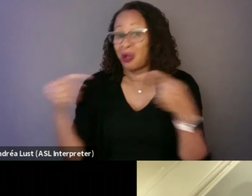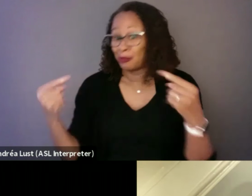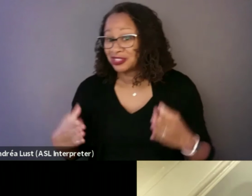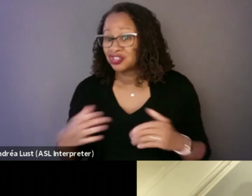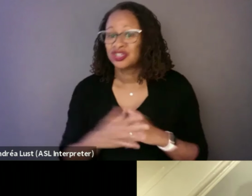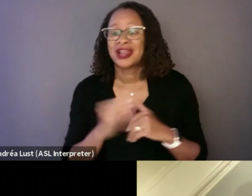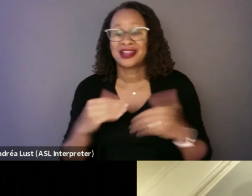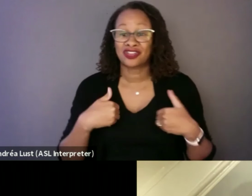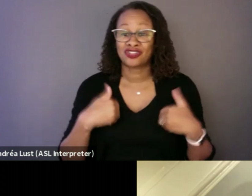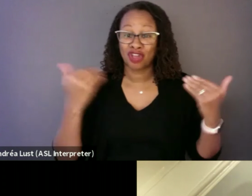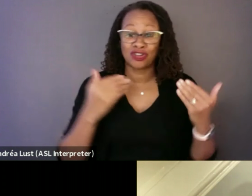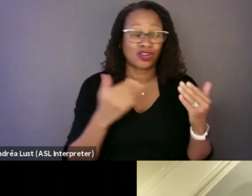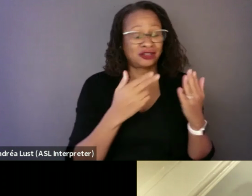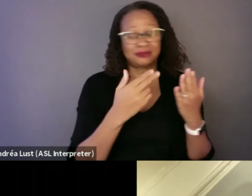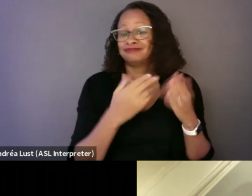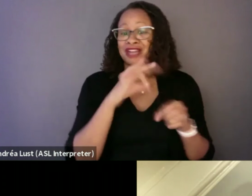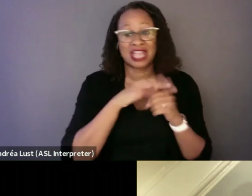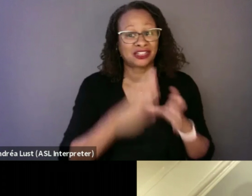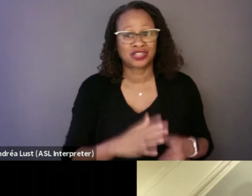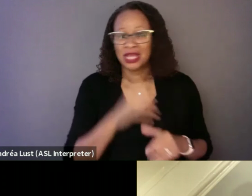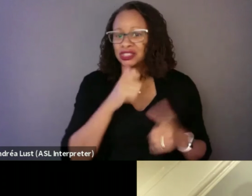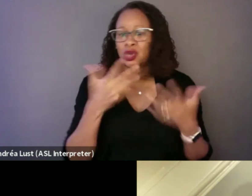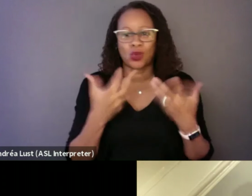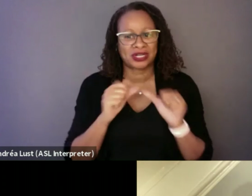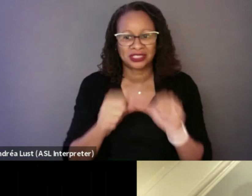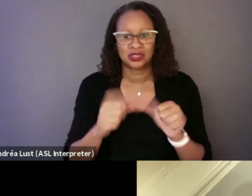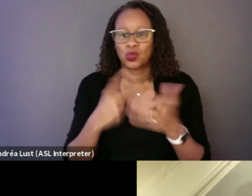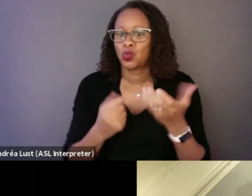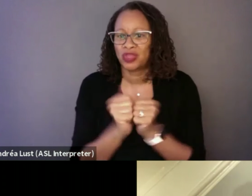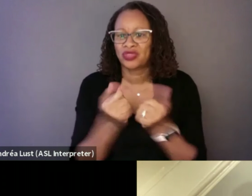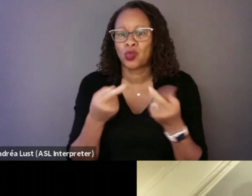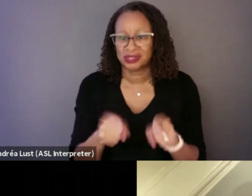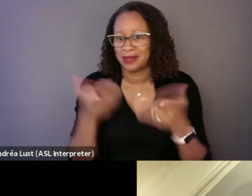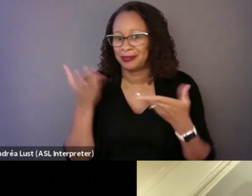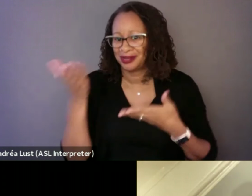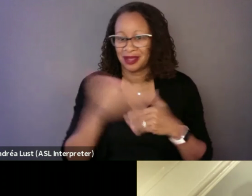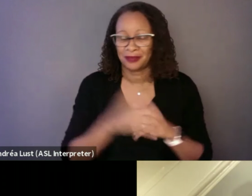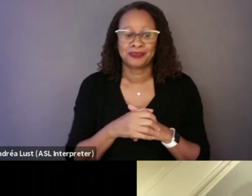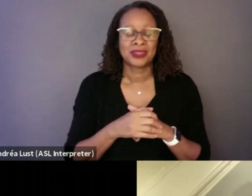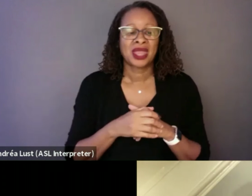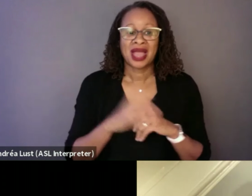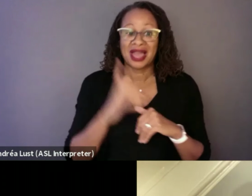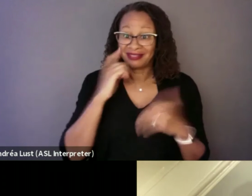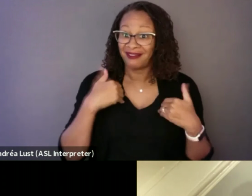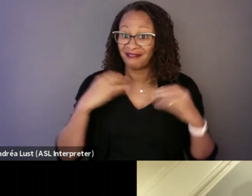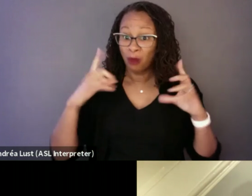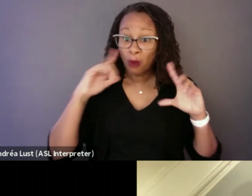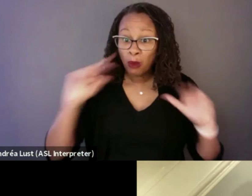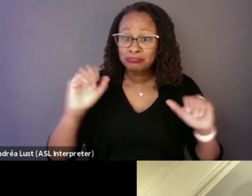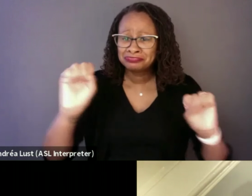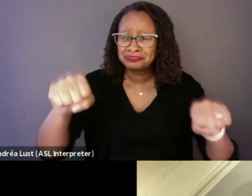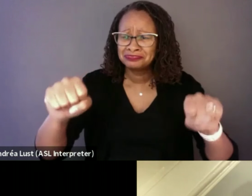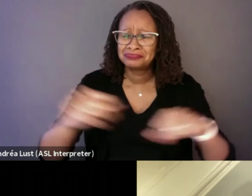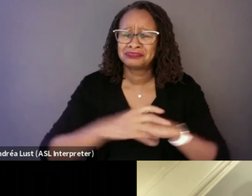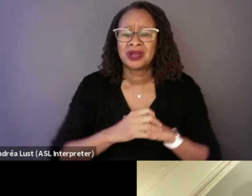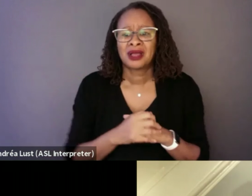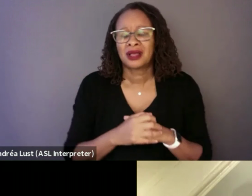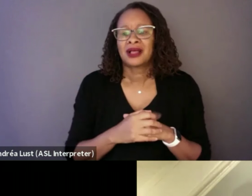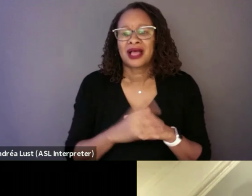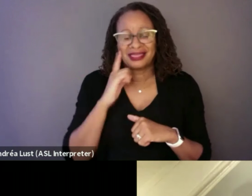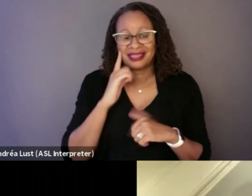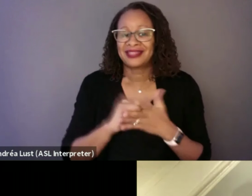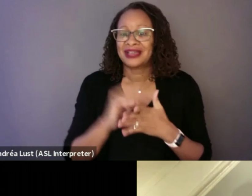younger candidate. They don't want to continue with what's going on. So I think that there is hope, real hope. And I think that's what